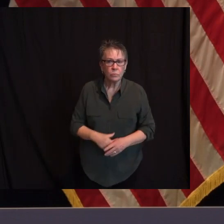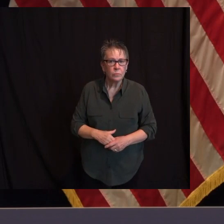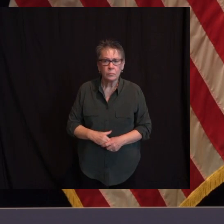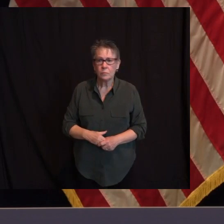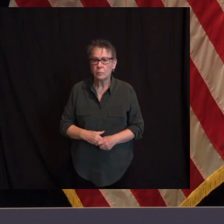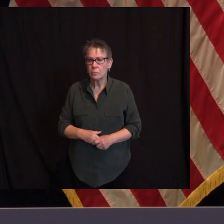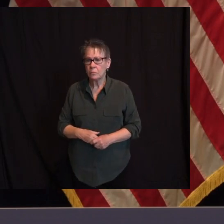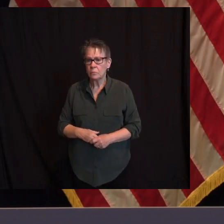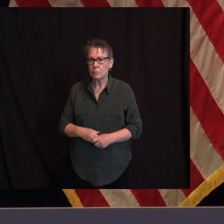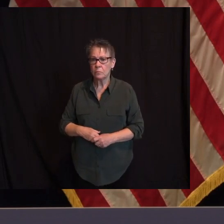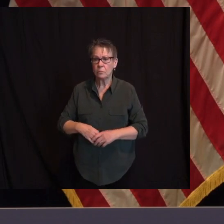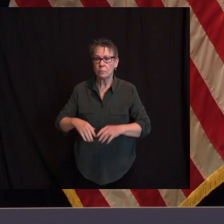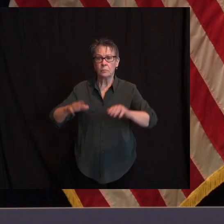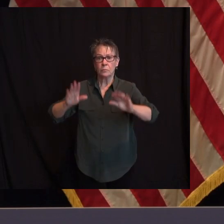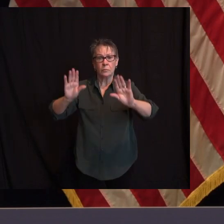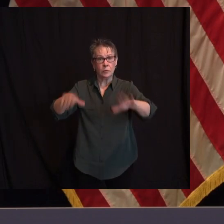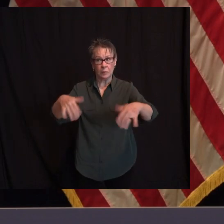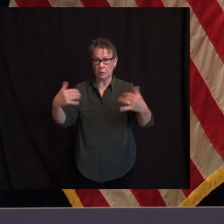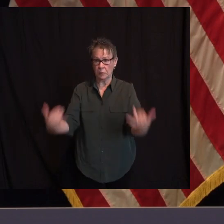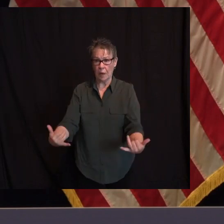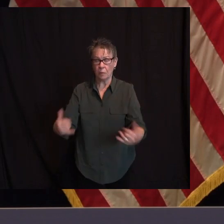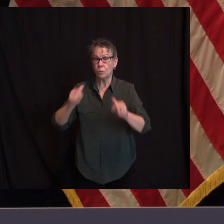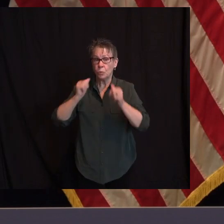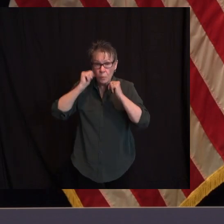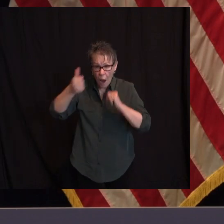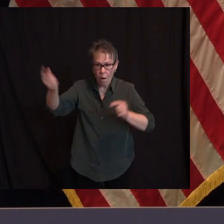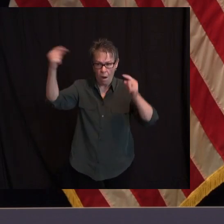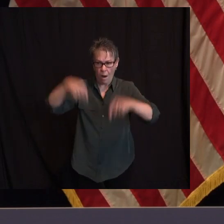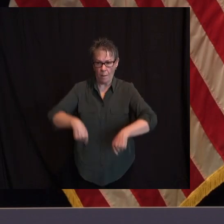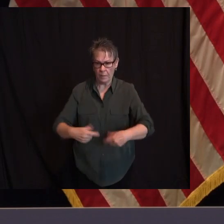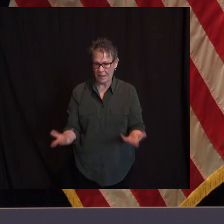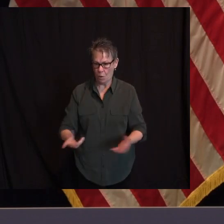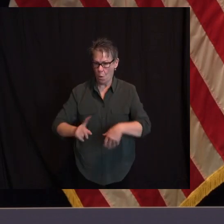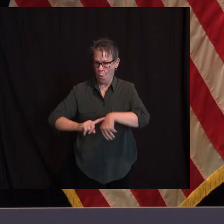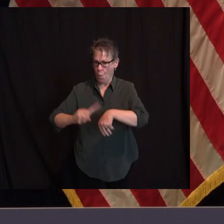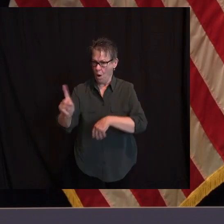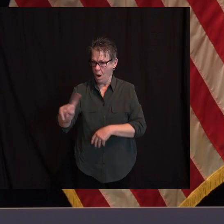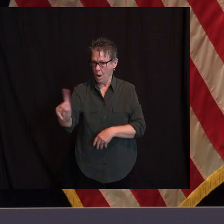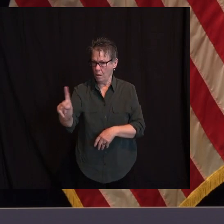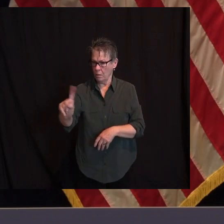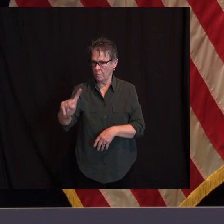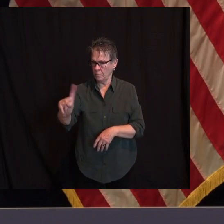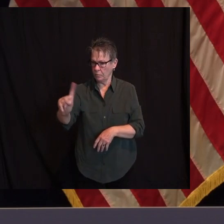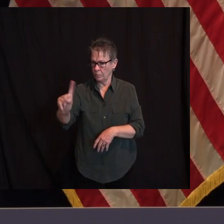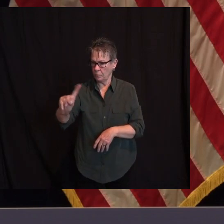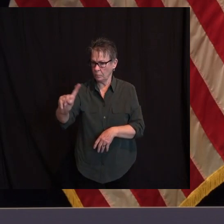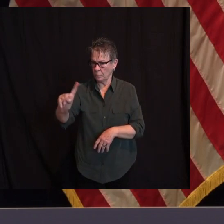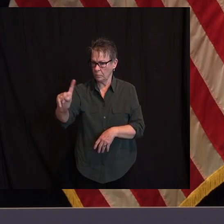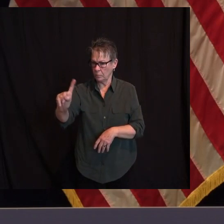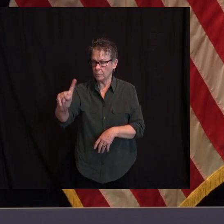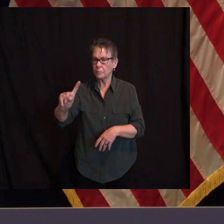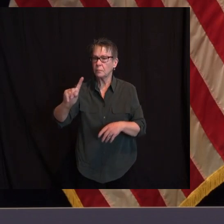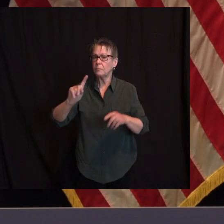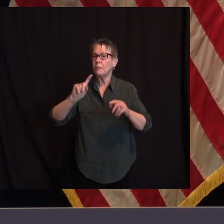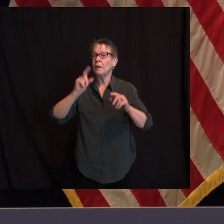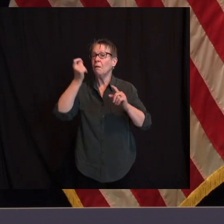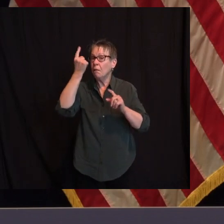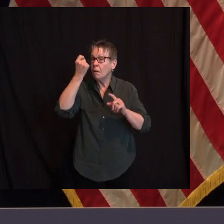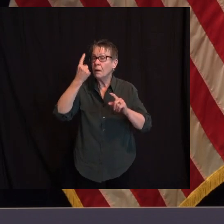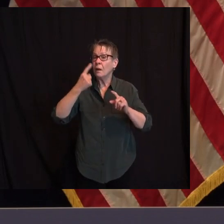here, I want to thank the Commissioner, Judy Persicelli, Dr. Christina Tan, Superintendent Pat Callahan, Jared Maples.